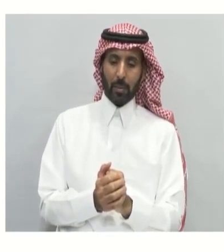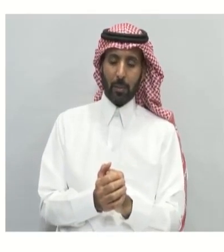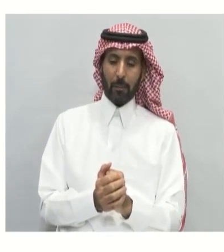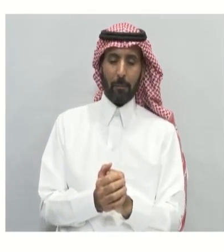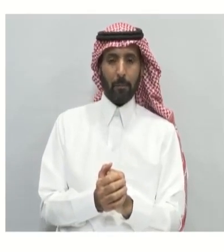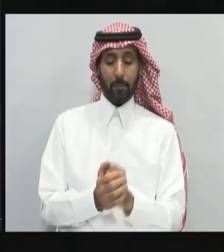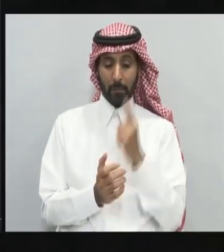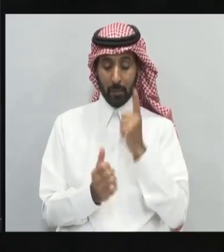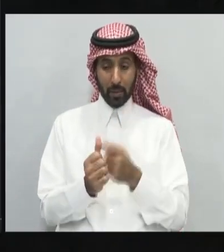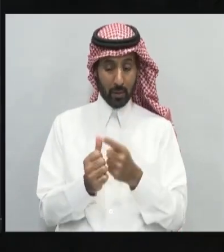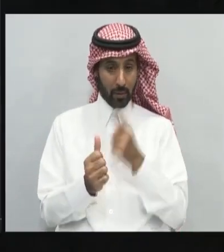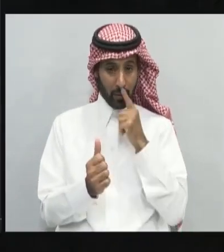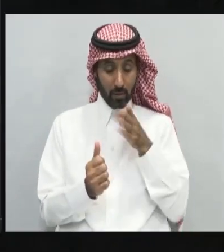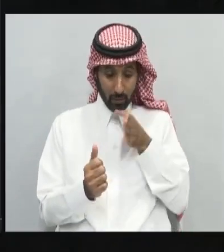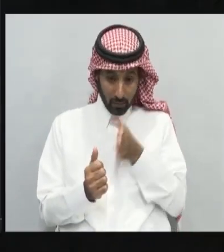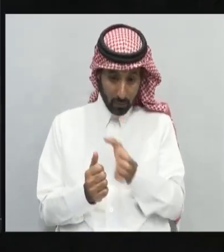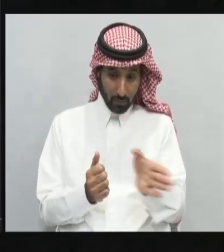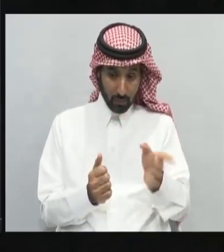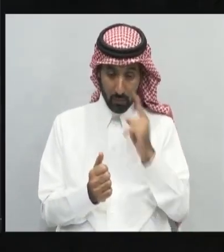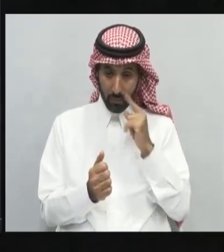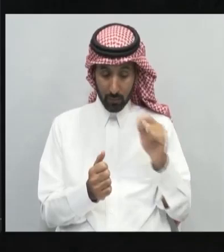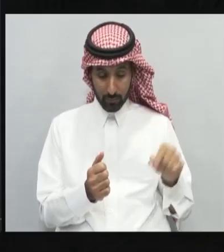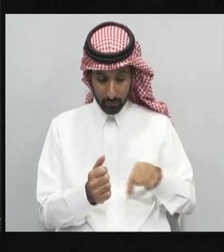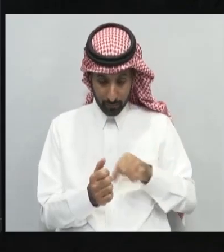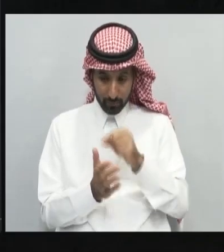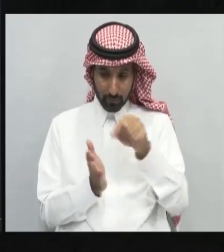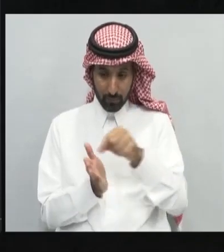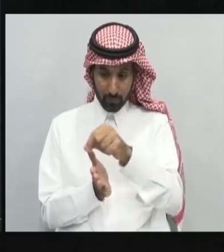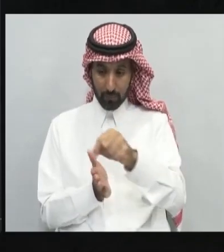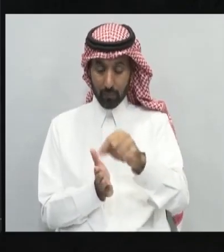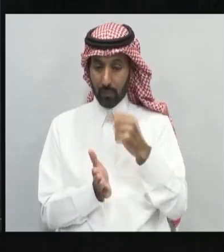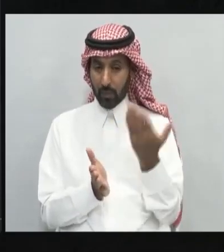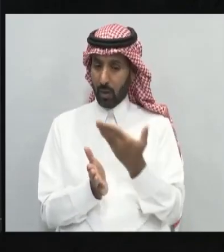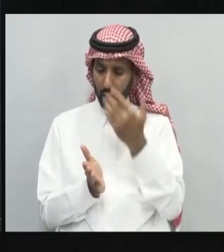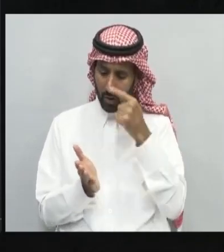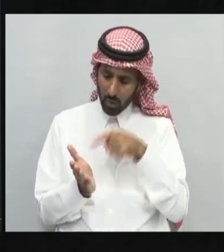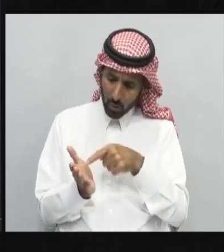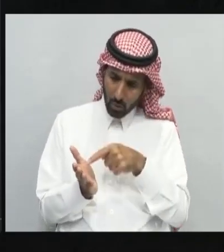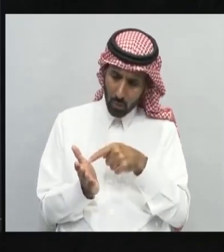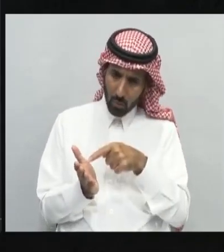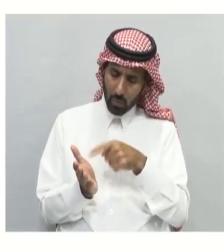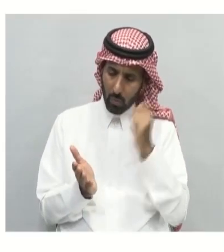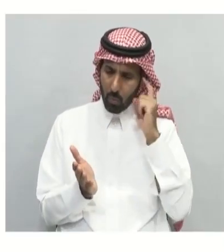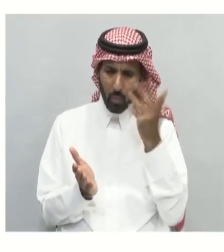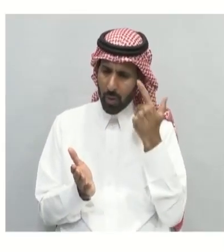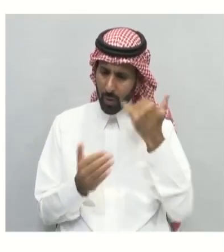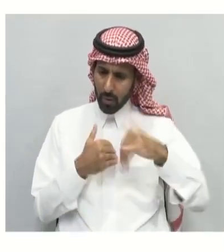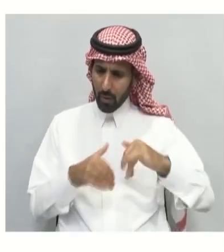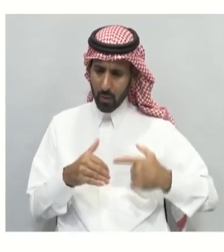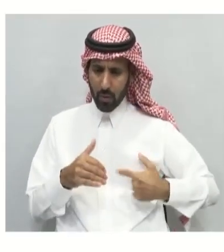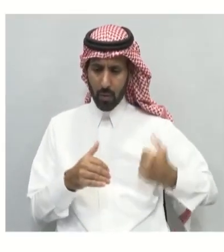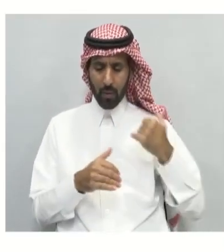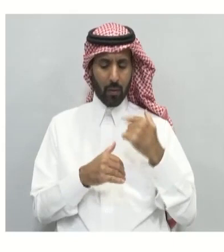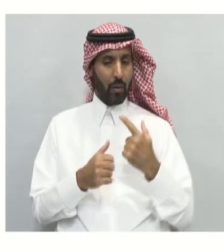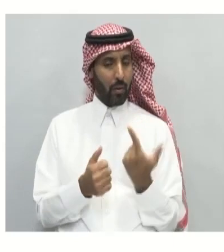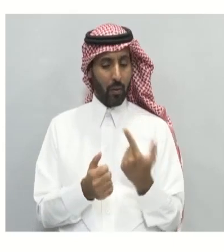So, the first thing that you will do to trace on a map, first study it. You will get to know the names of the streets and